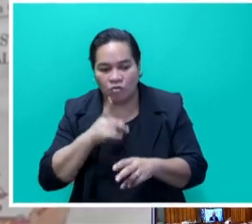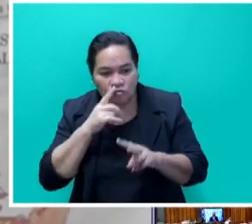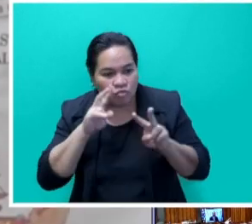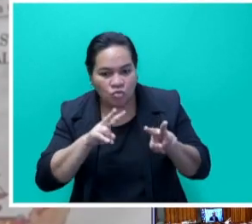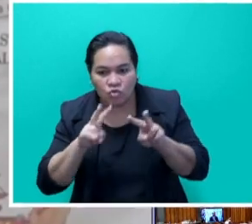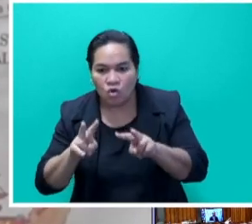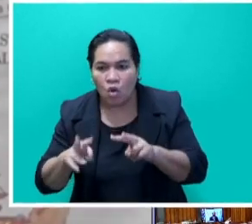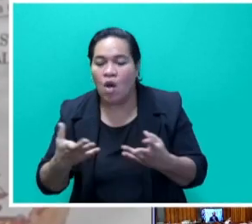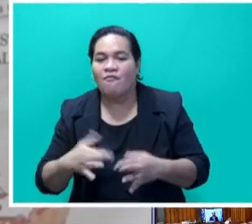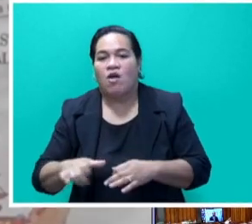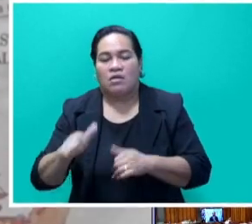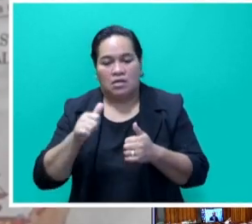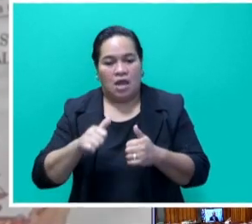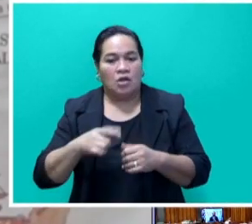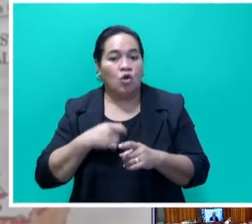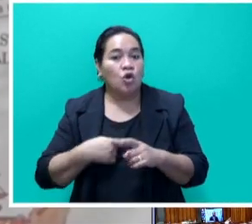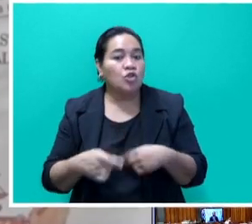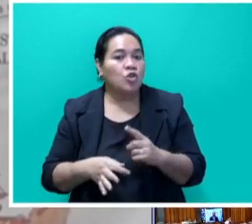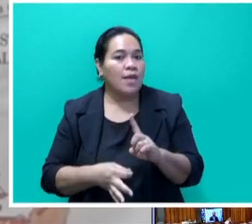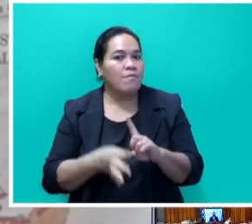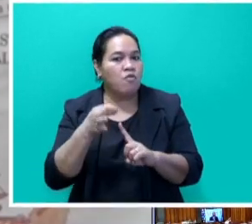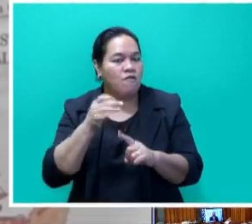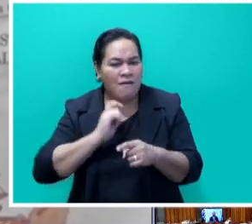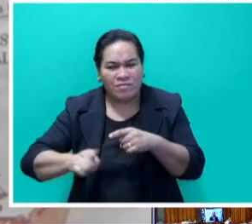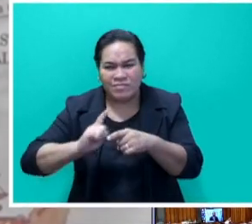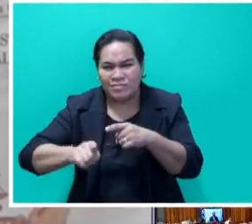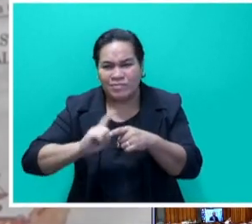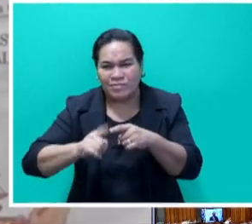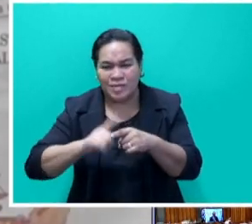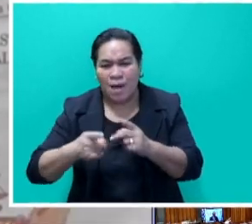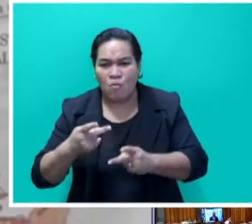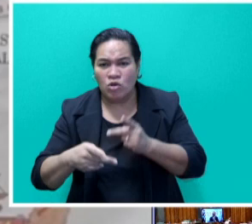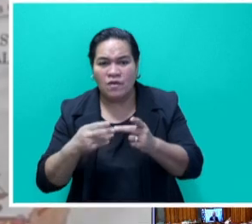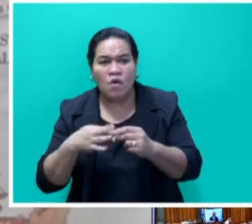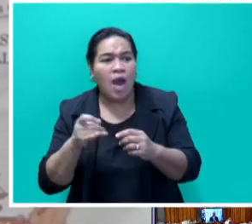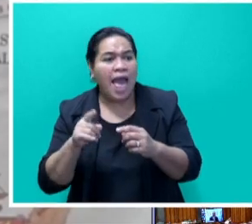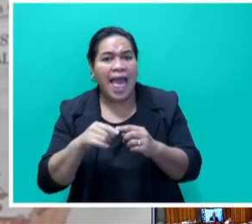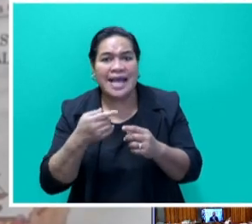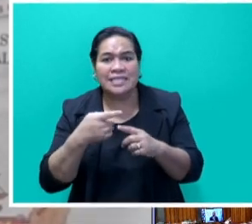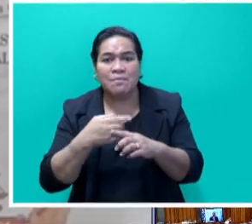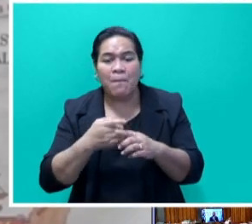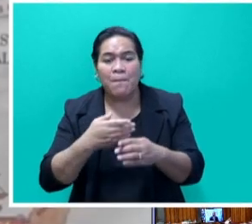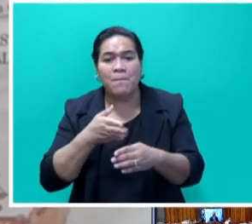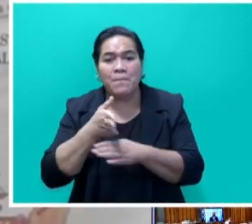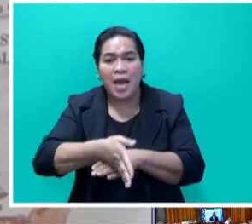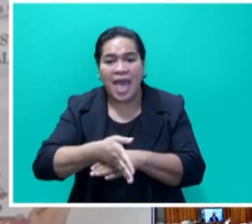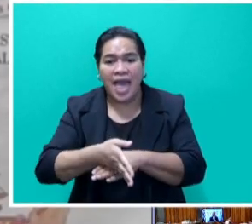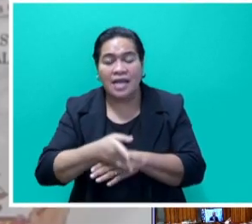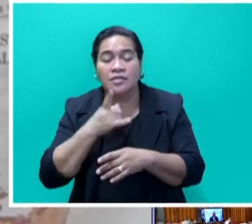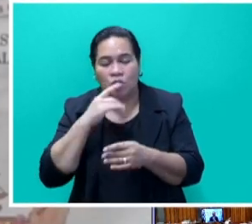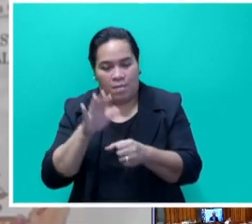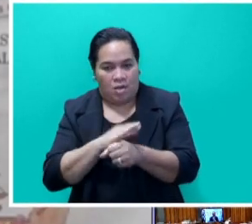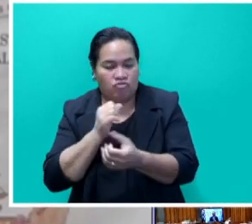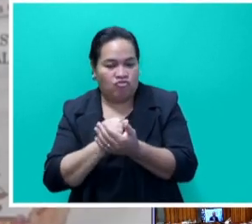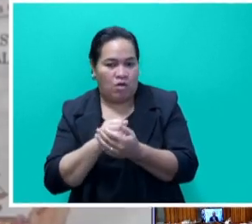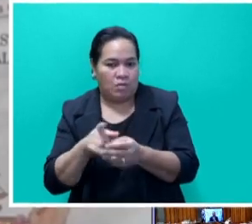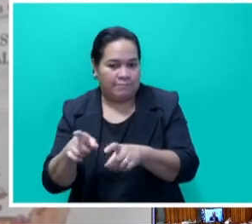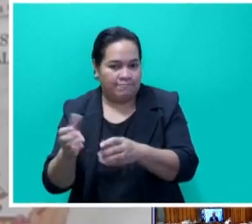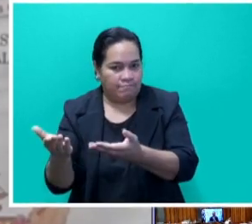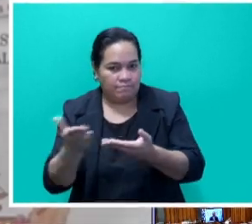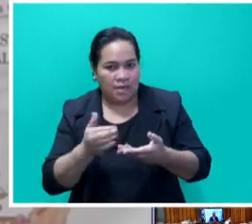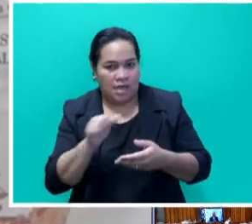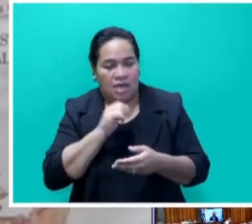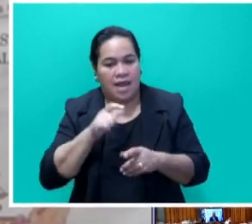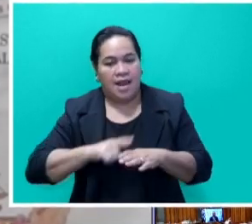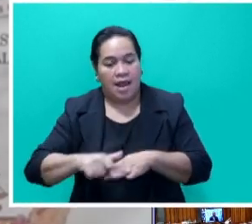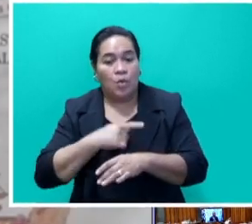and continue to improve on the speedy processing of expired leases to ensure security of tenureship. We remain committed to see